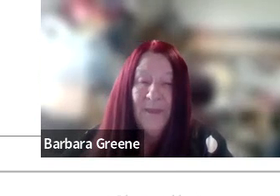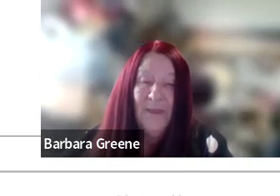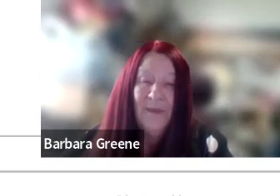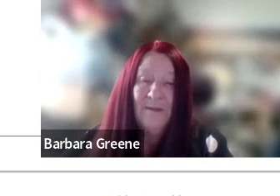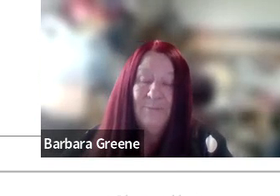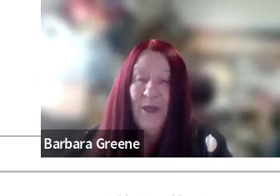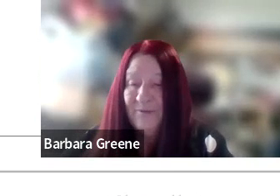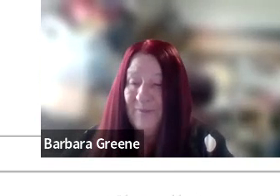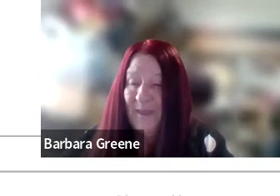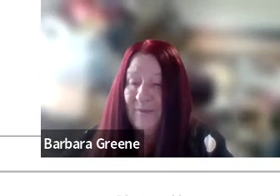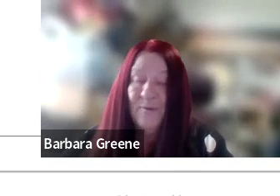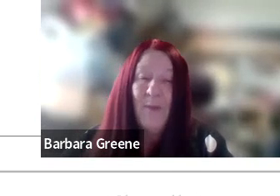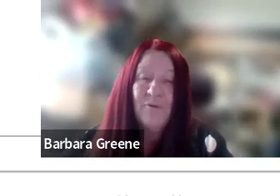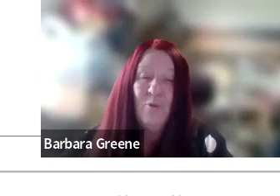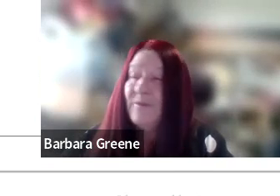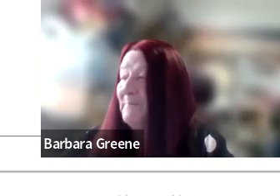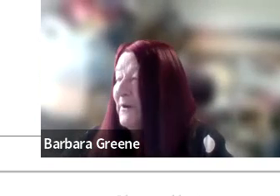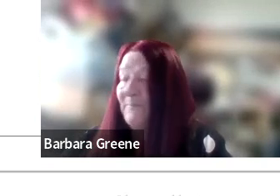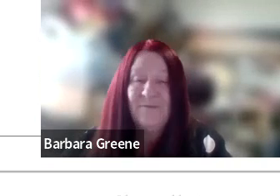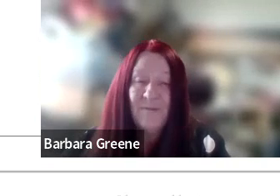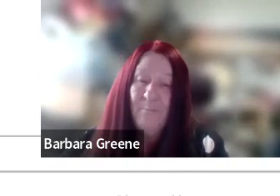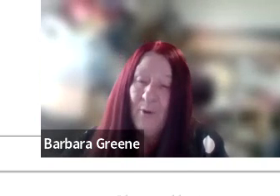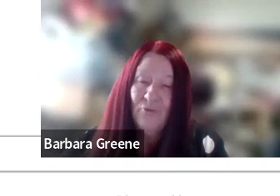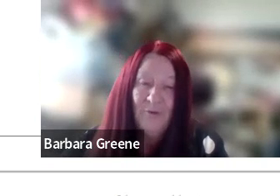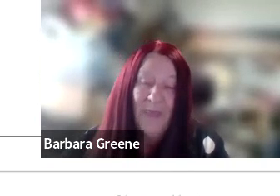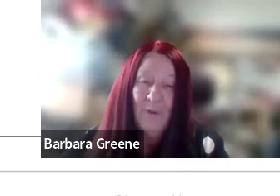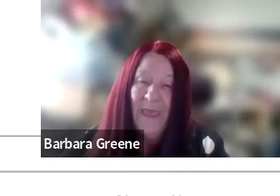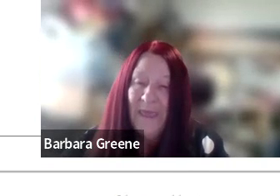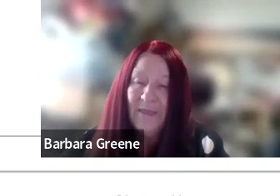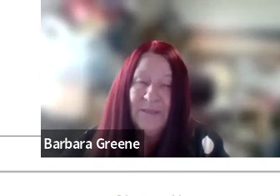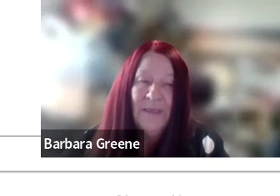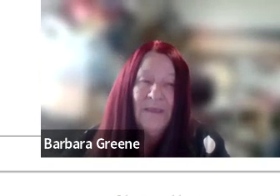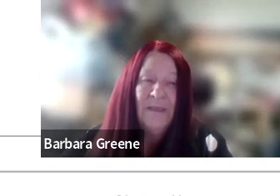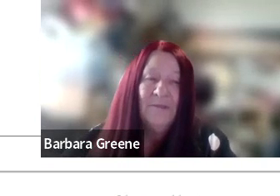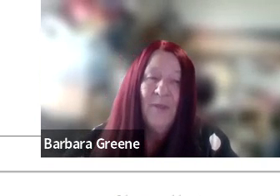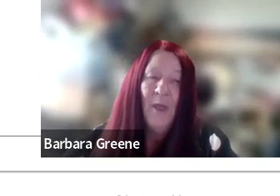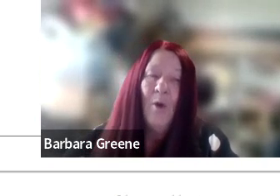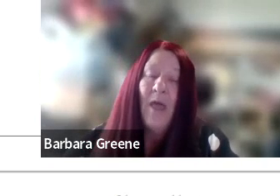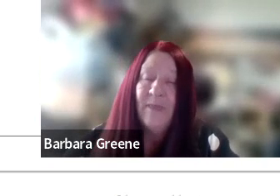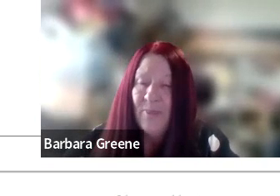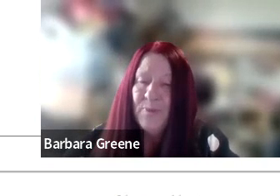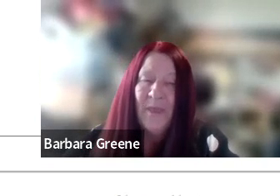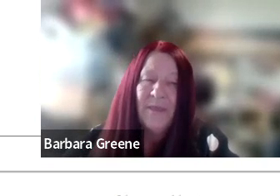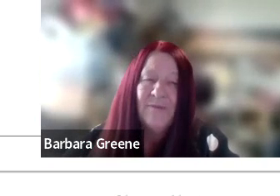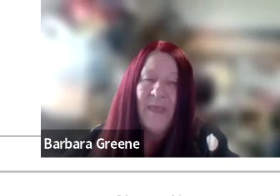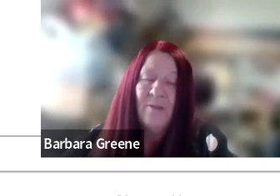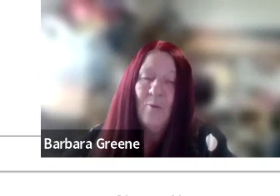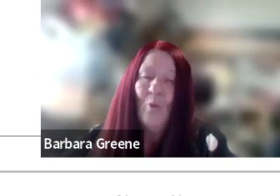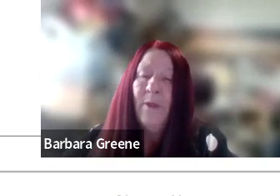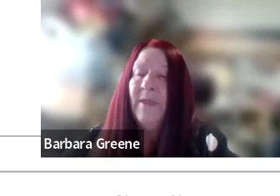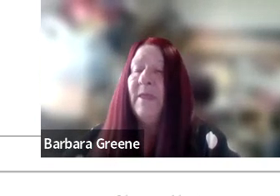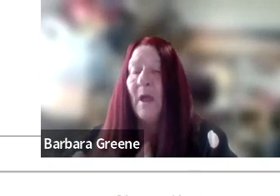time because of that. So that was one of the benefits of the partnership that we had. So the other thing is